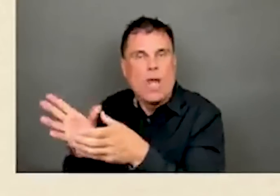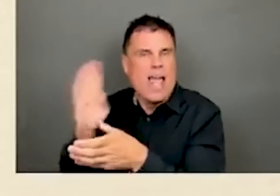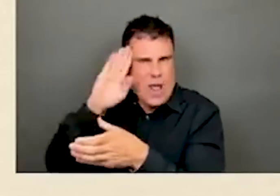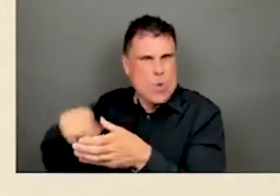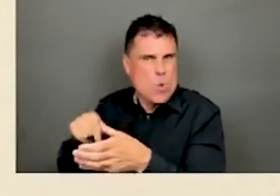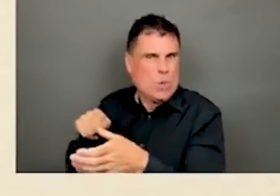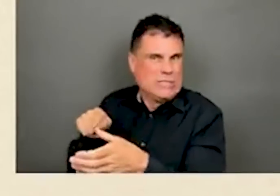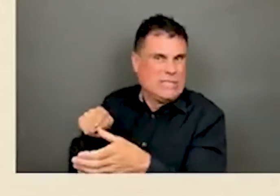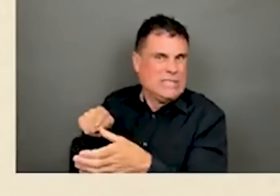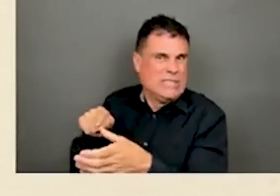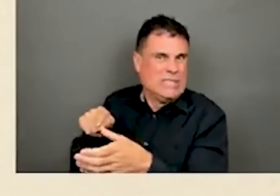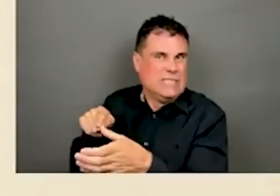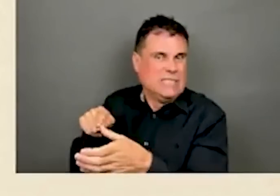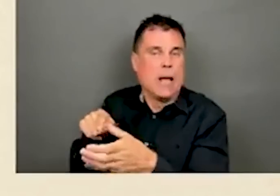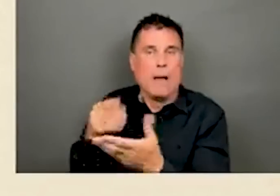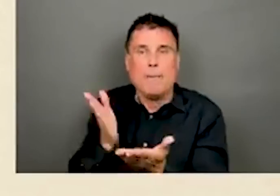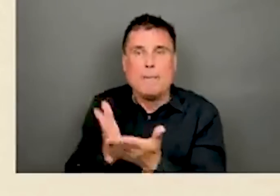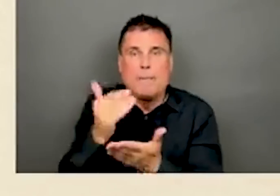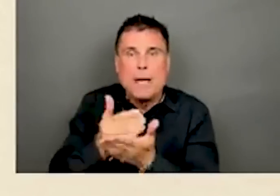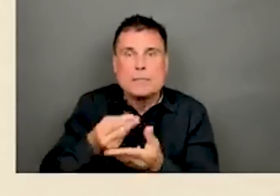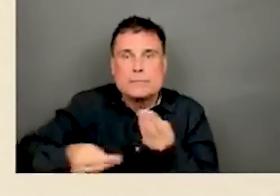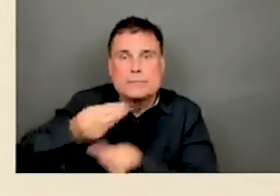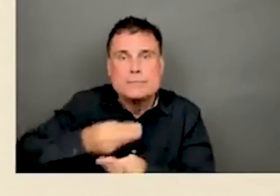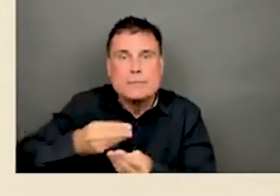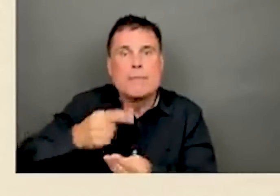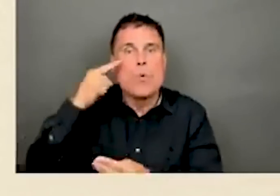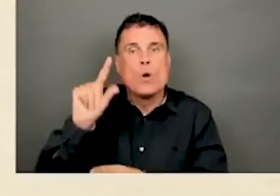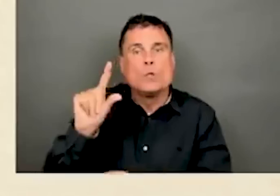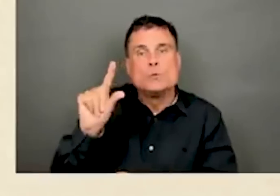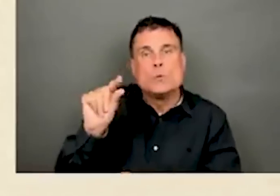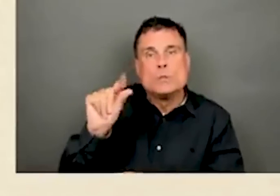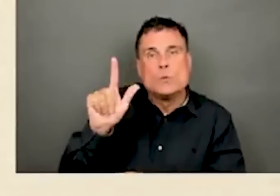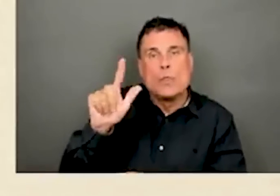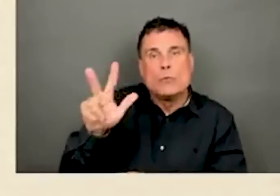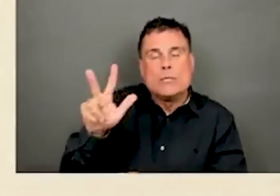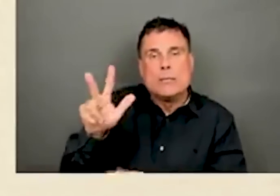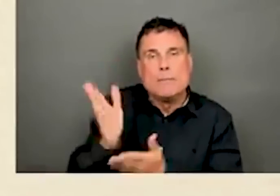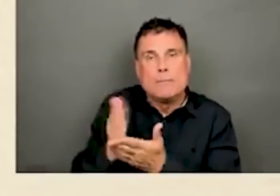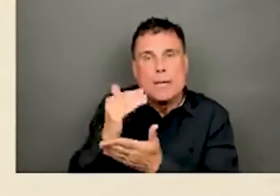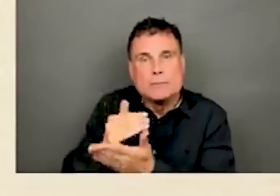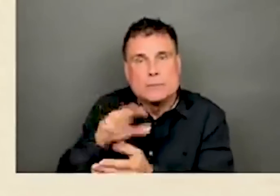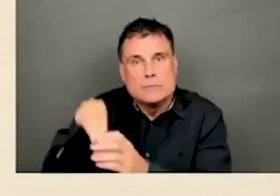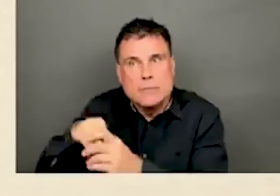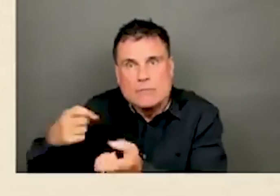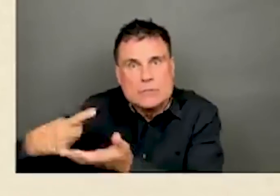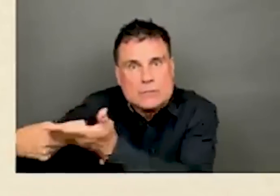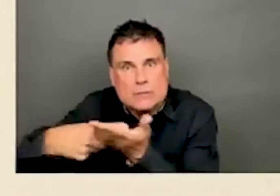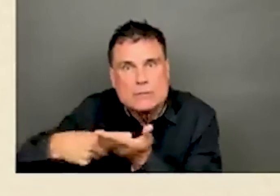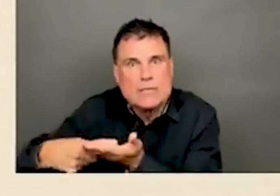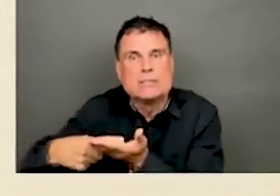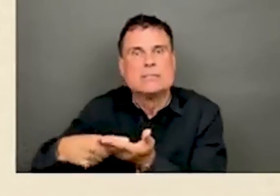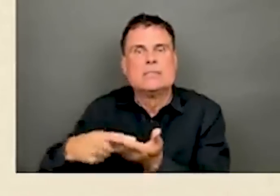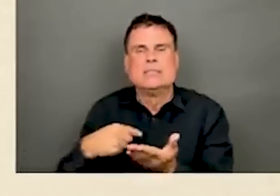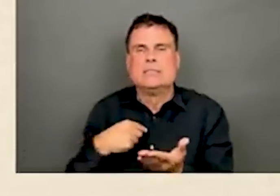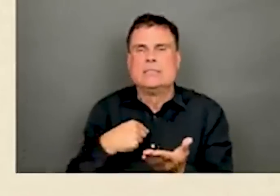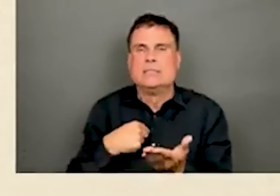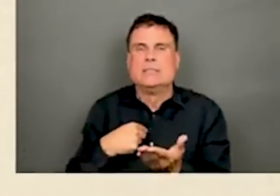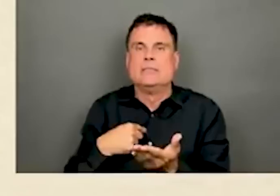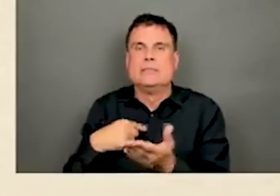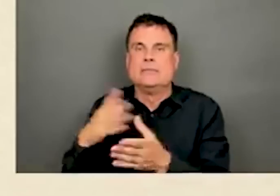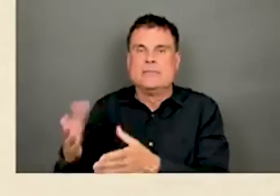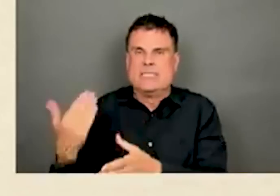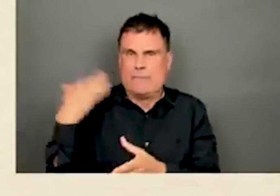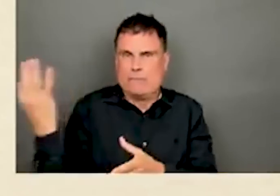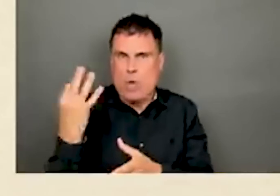2023. And also, it was a chance to talk to my caucus colleagues. We had a retreat on Friday. I had advised them